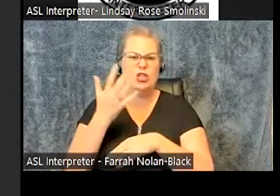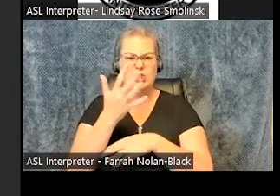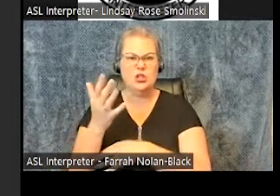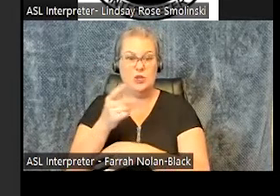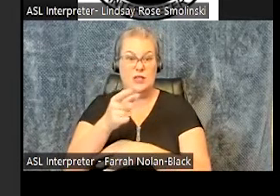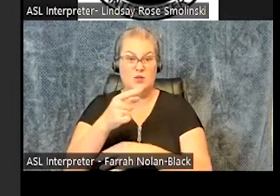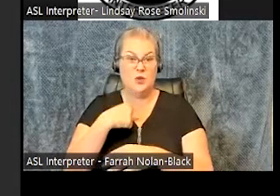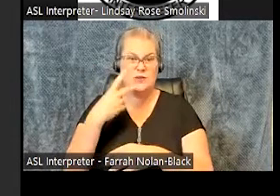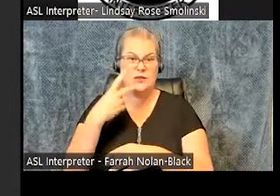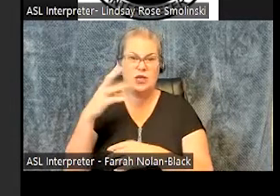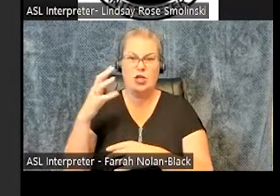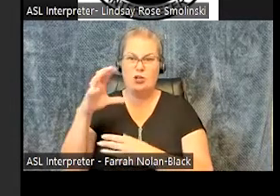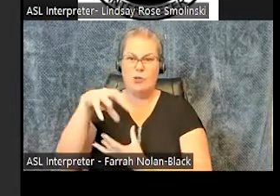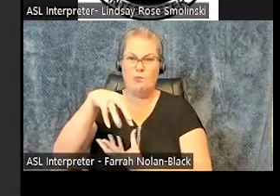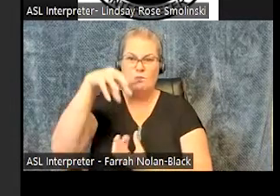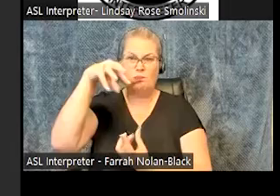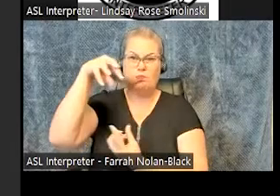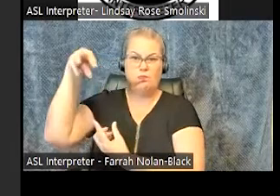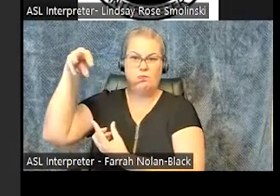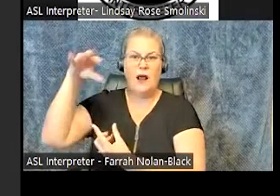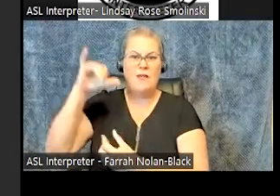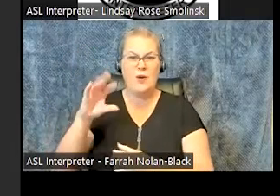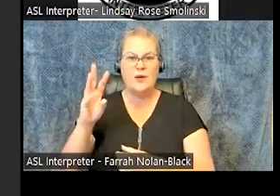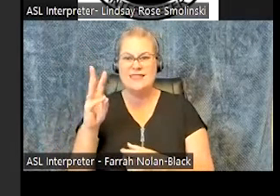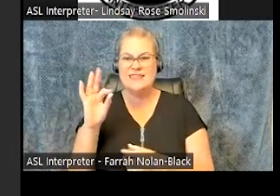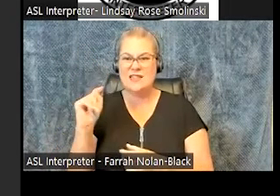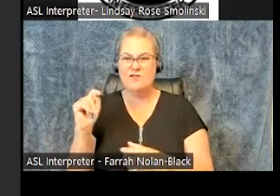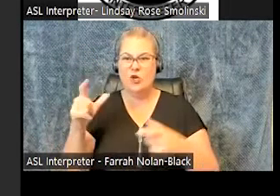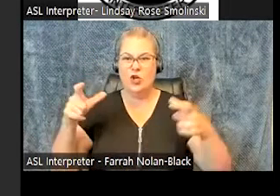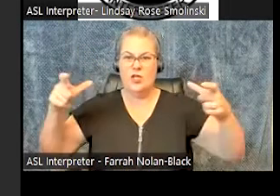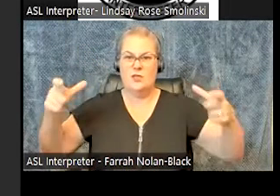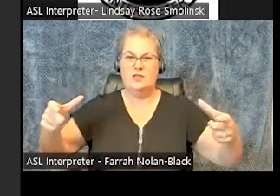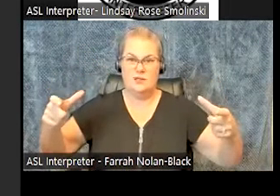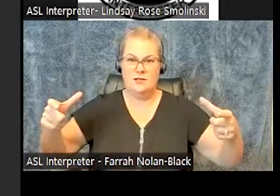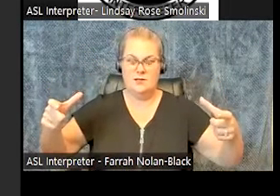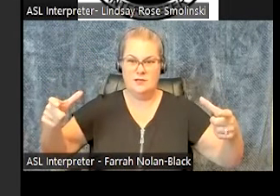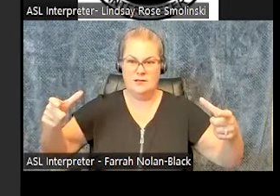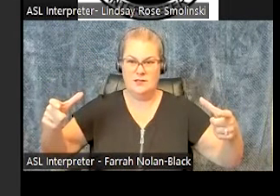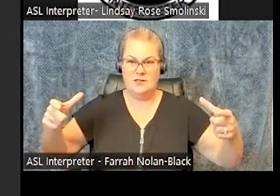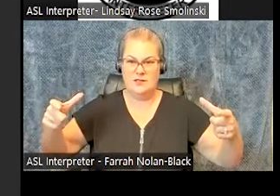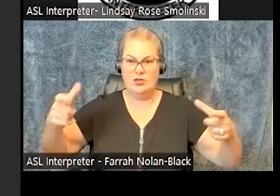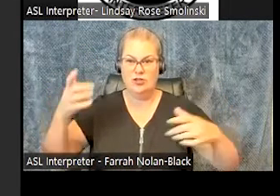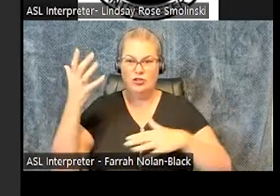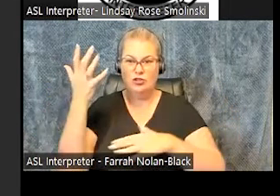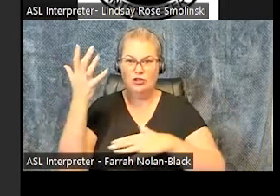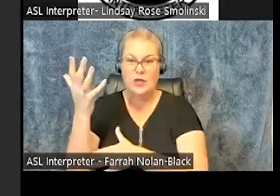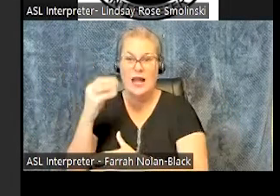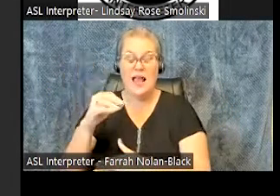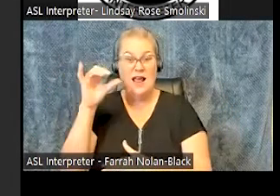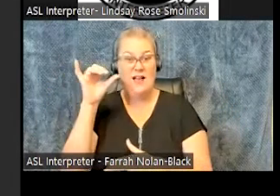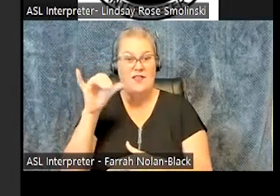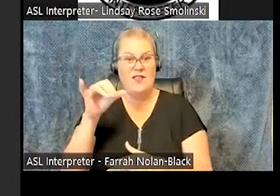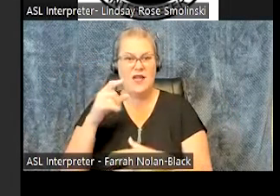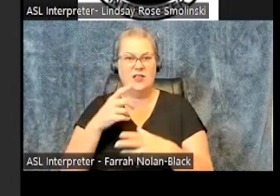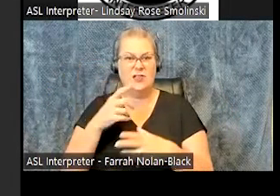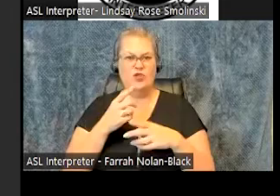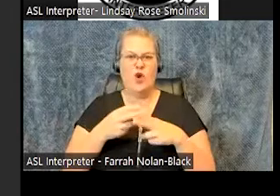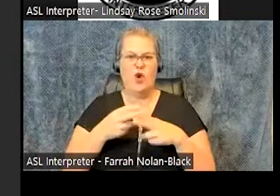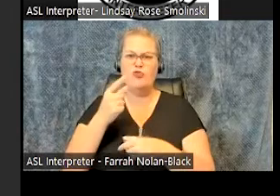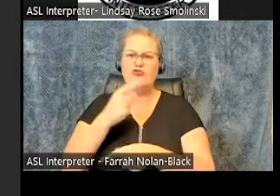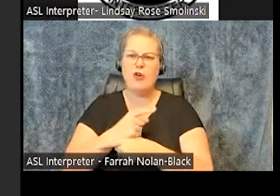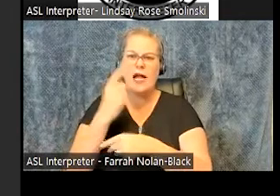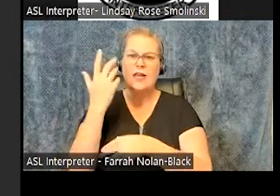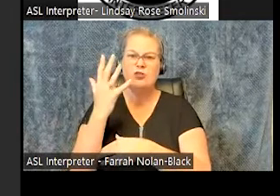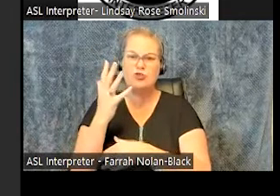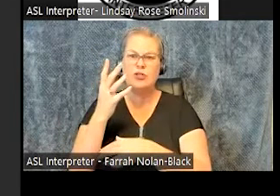did their first pick, that was about a 6-foot diameter redwood tree. And what happens is it's called the right tree, right place, or in this case, the wrong